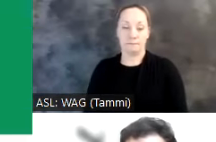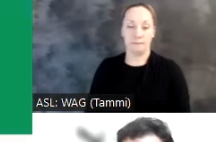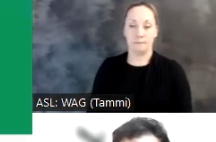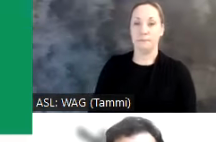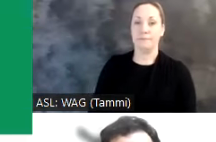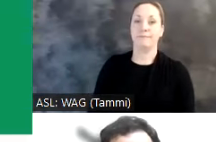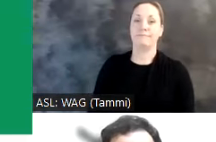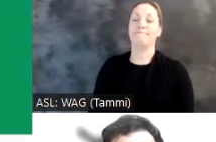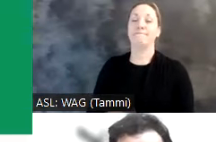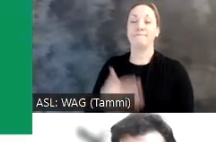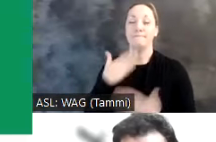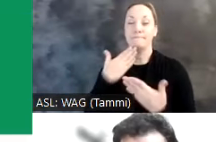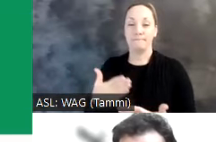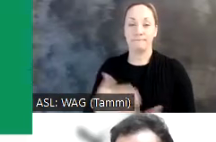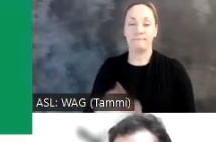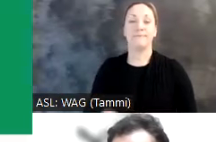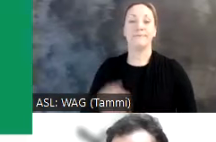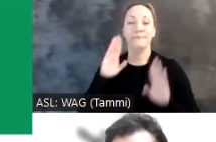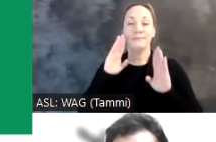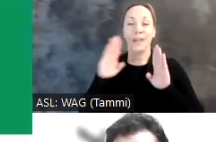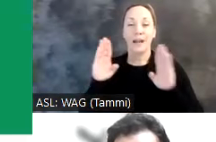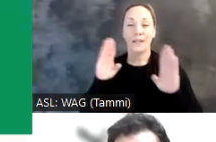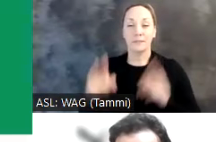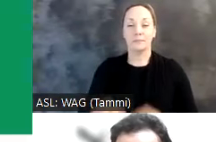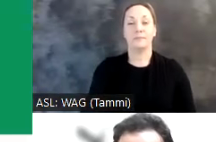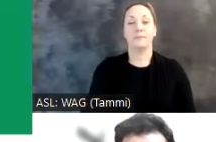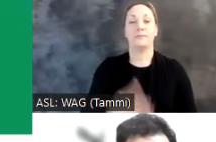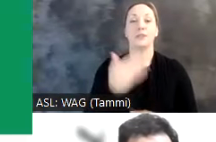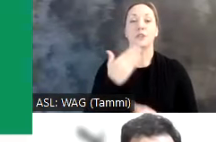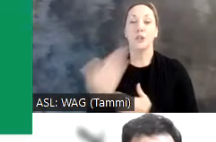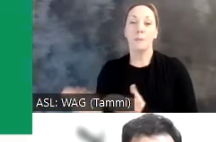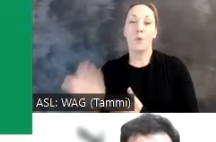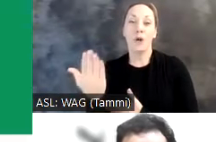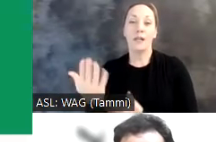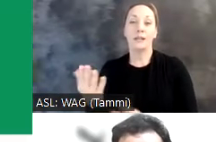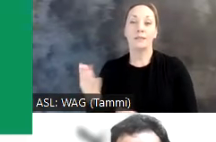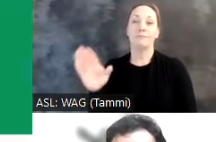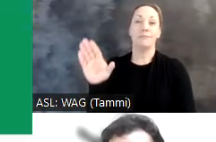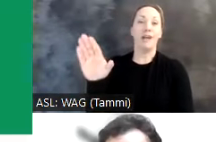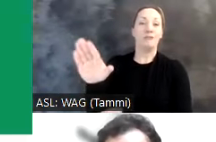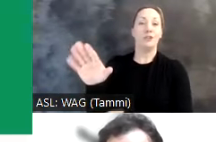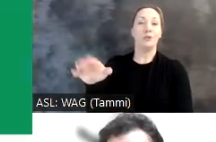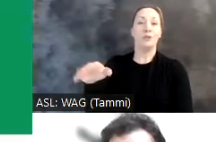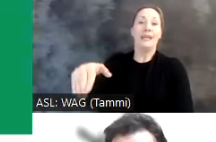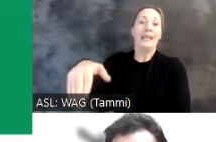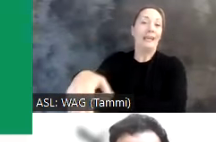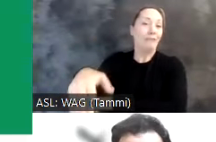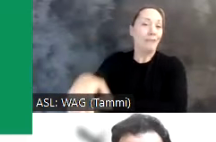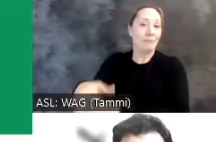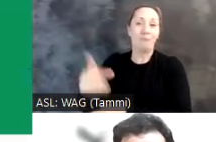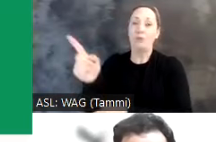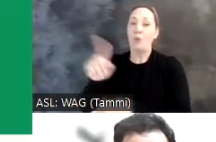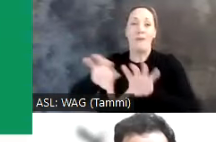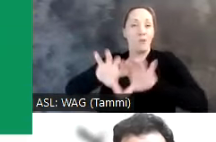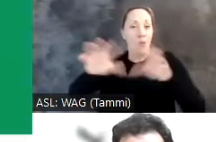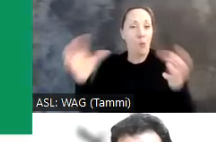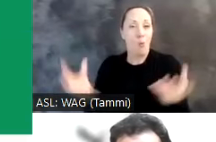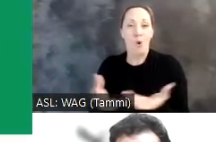Thanks, Malcolm. Hi, everyone. Good morning, afternoon, evening to whichever part of the world you have joined